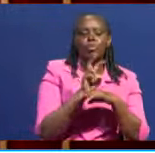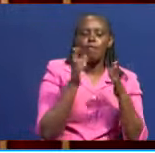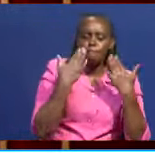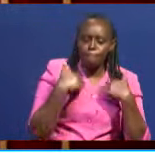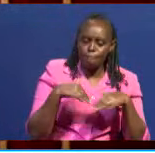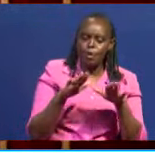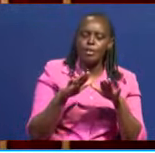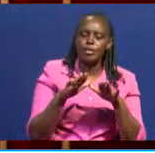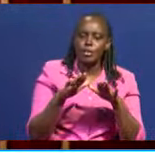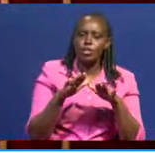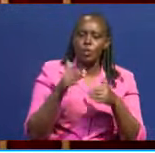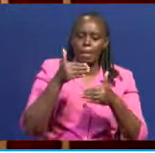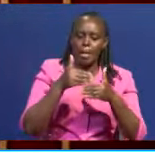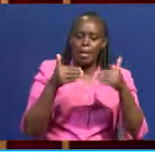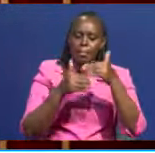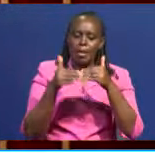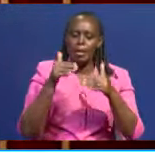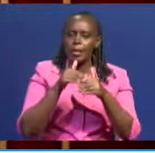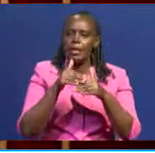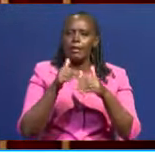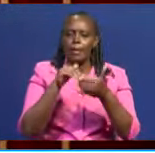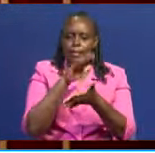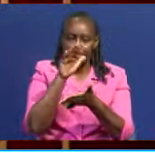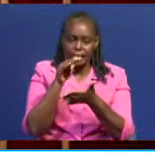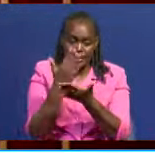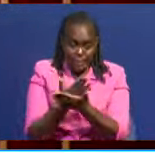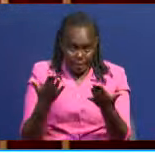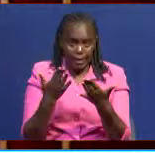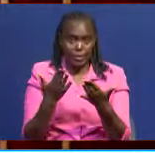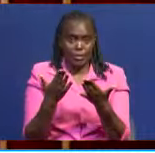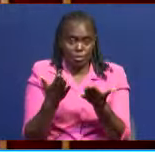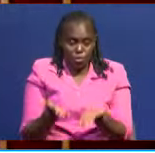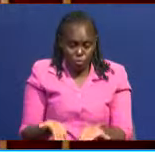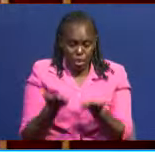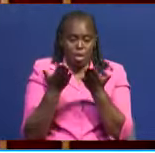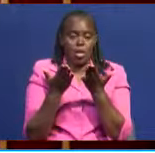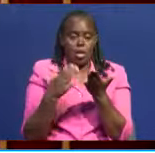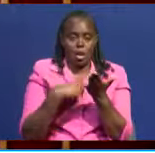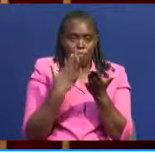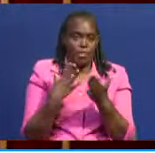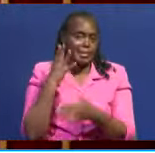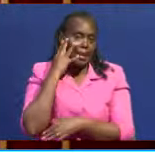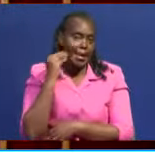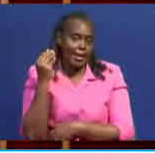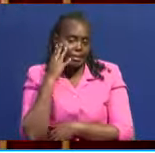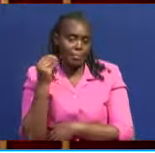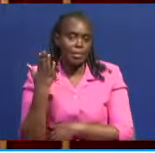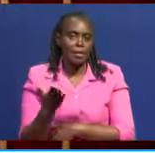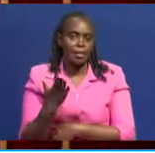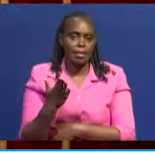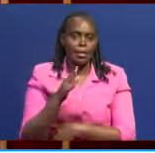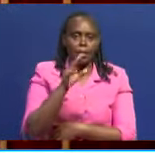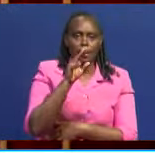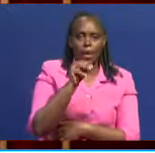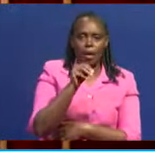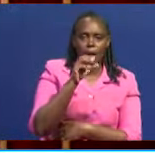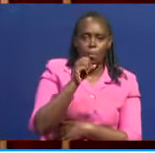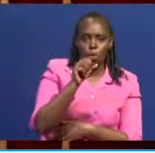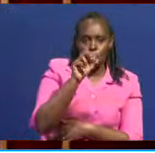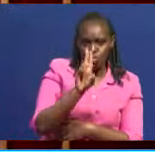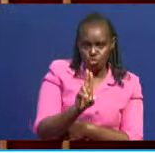complete the installation of the associated facilities to further enhance visitors' experience. This memorandum of